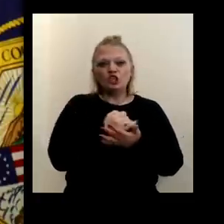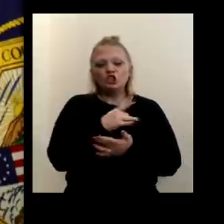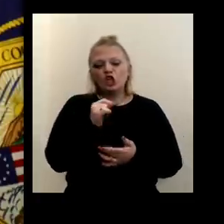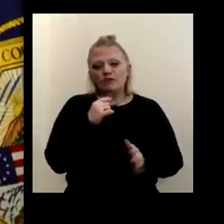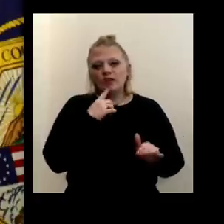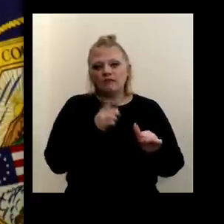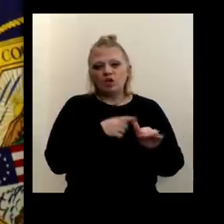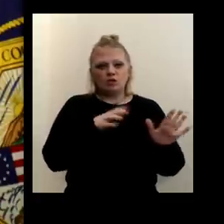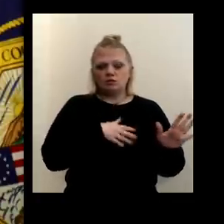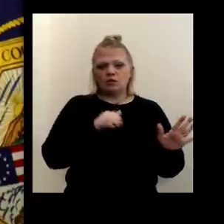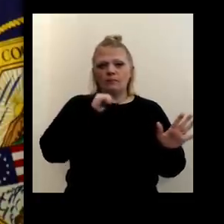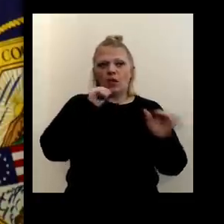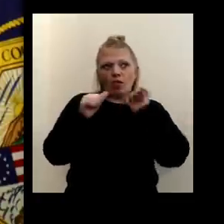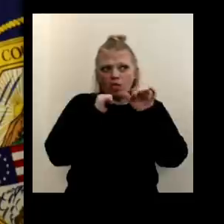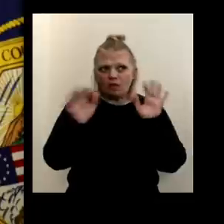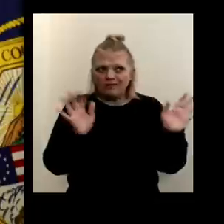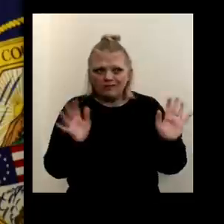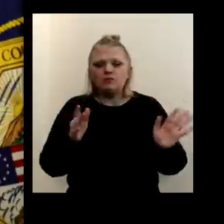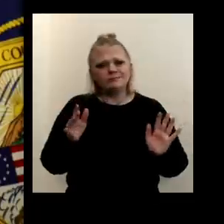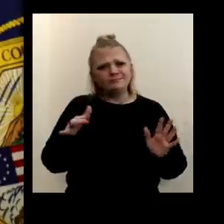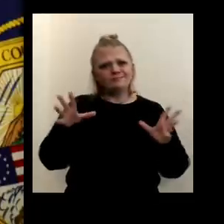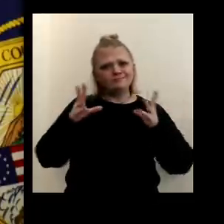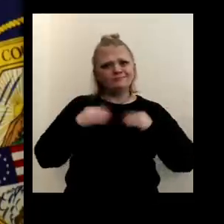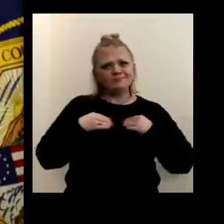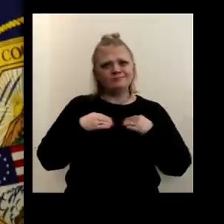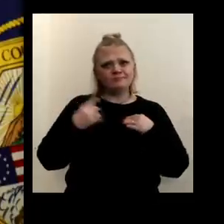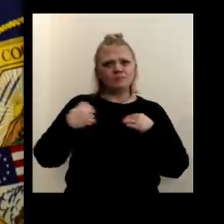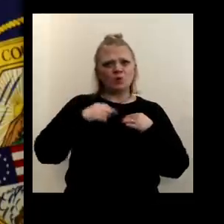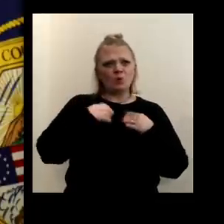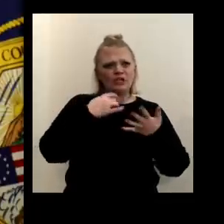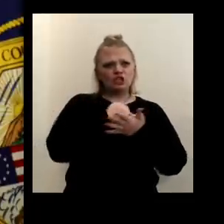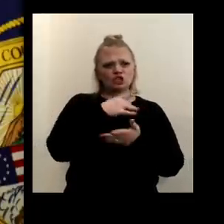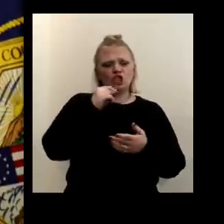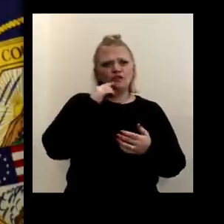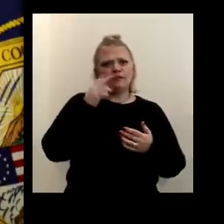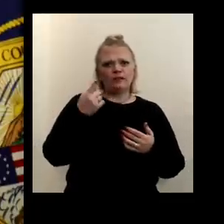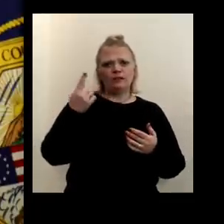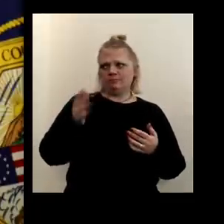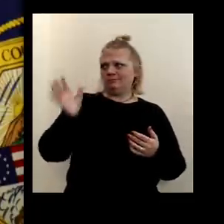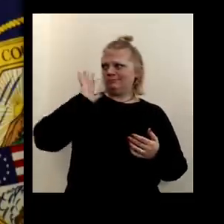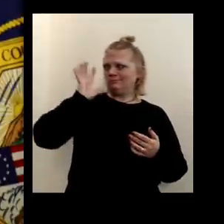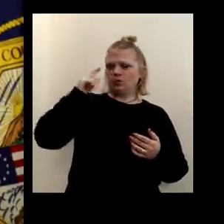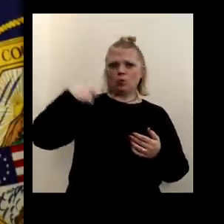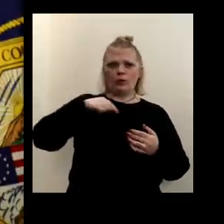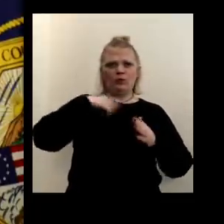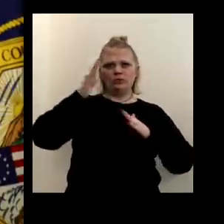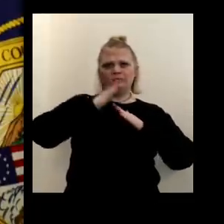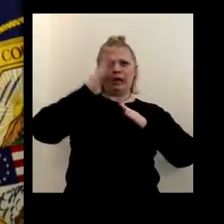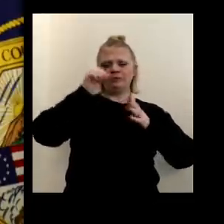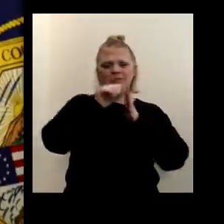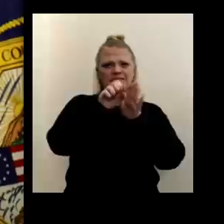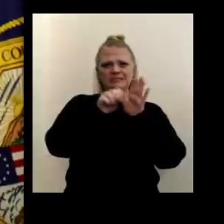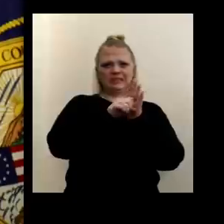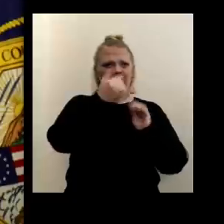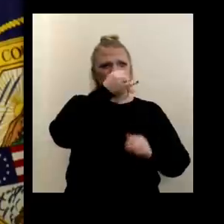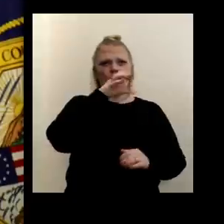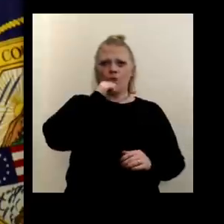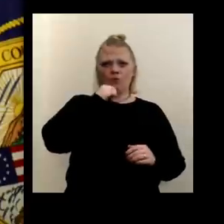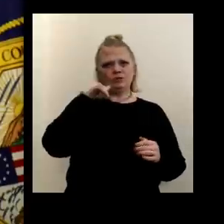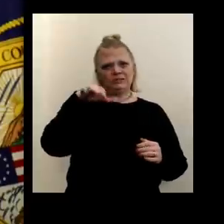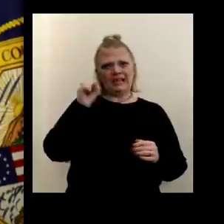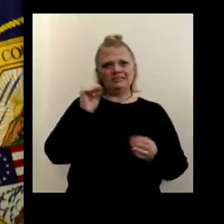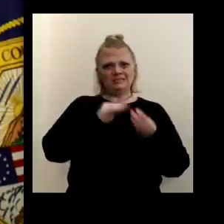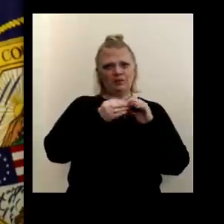first. I'm not going to deny that when our numbers were going up and we were highest in the state, there was a reason why we went to the yellow when we went to the orange because our numbers were high. Uh,